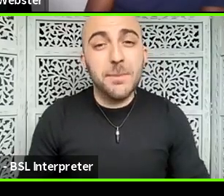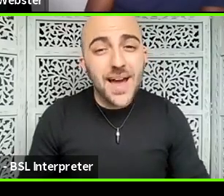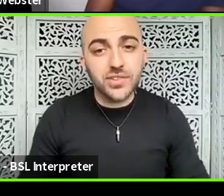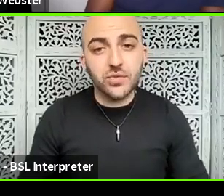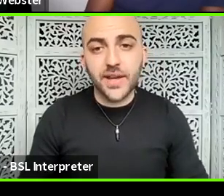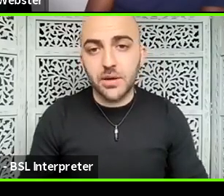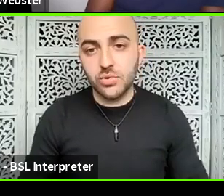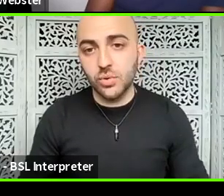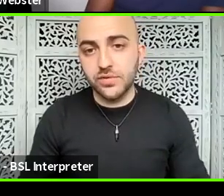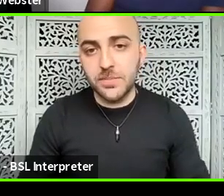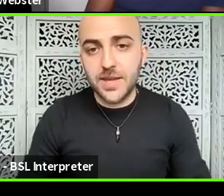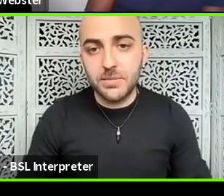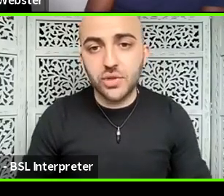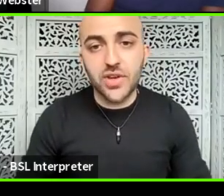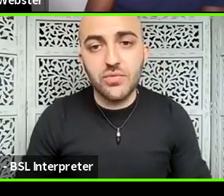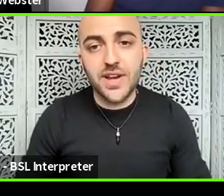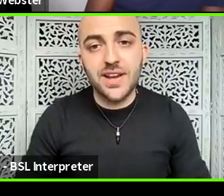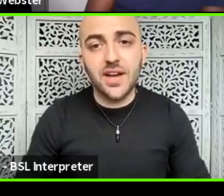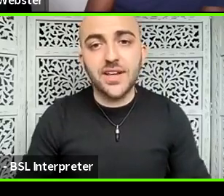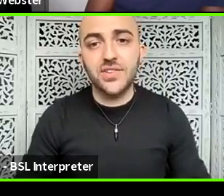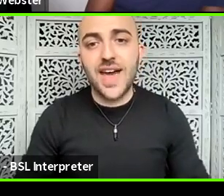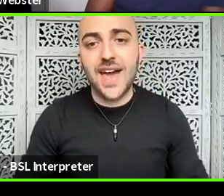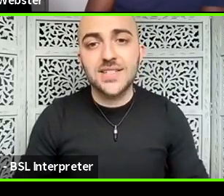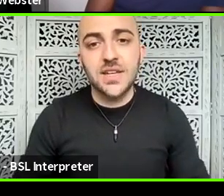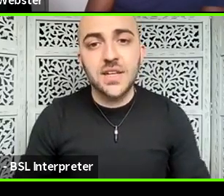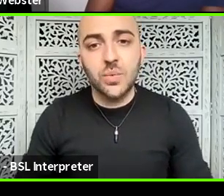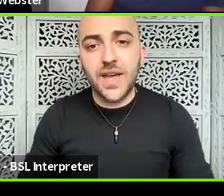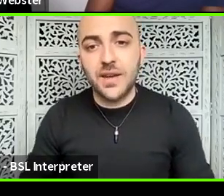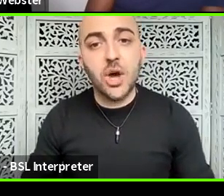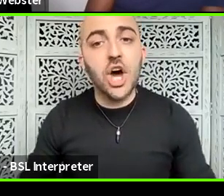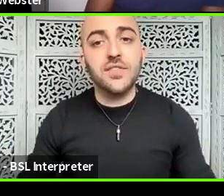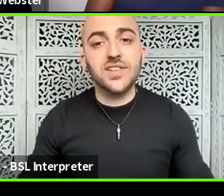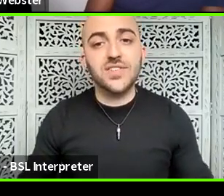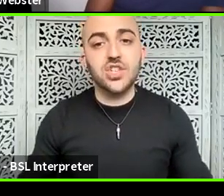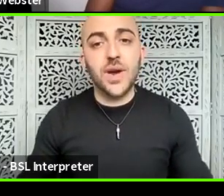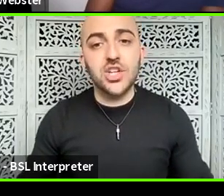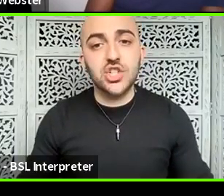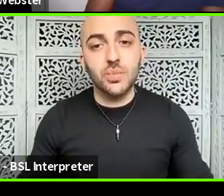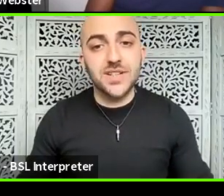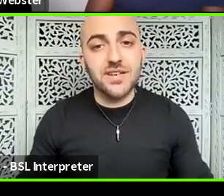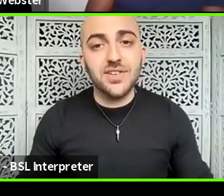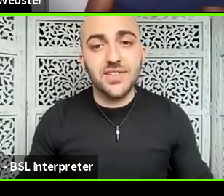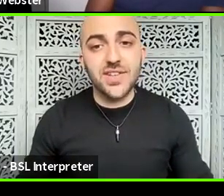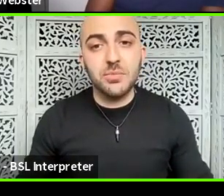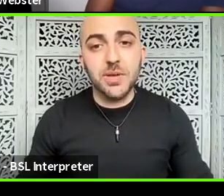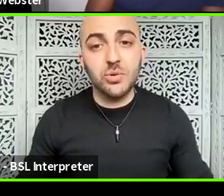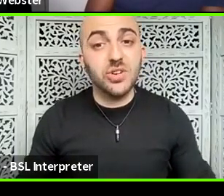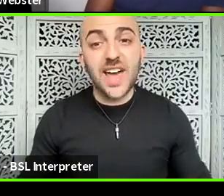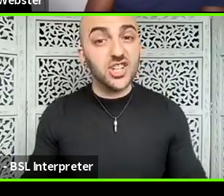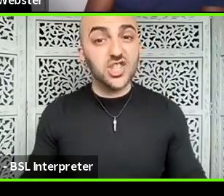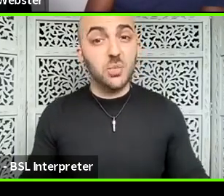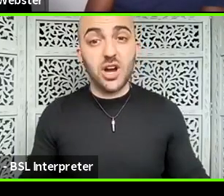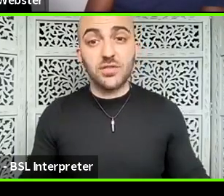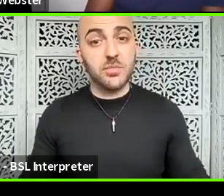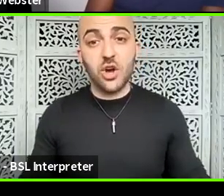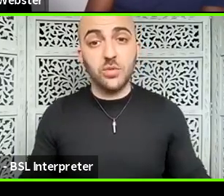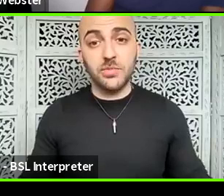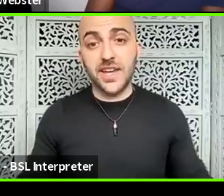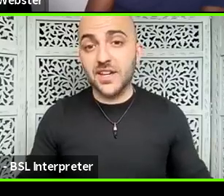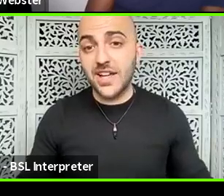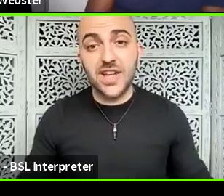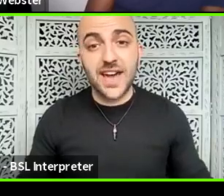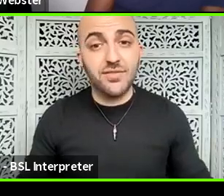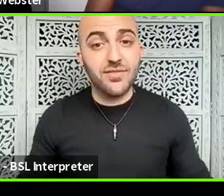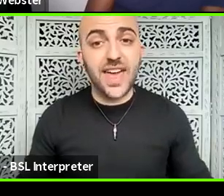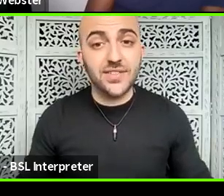summer was a massive wake-up call for me, because I realized that we had a perfect situation where deaf and disabled people could actually work from